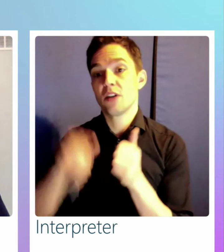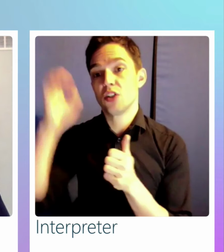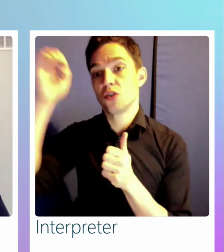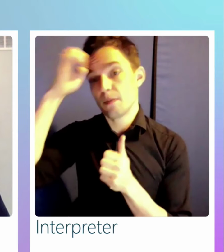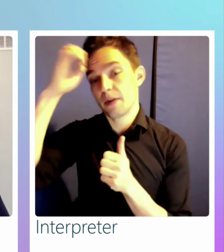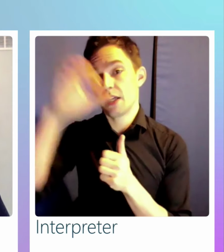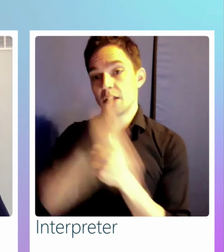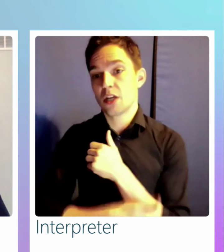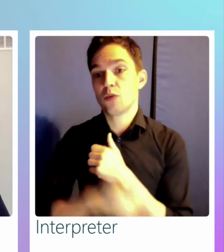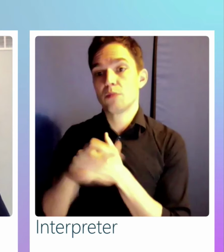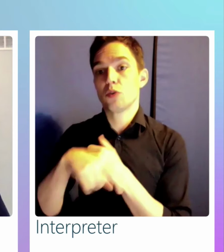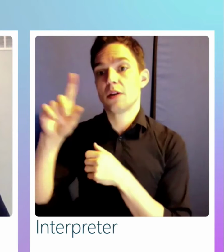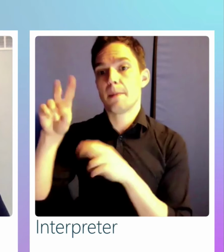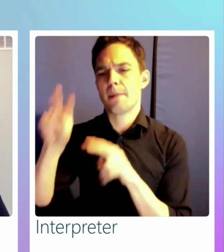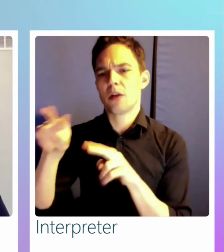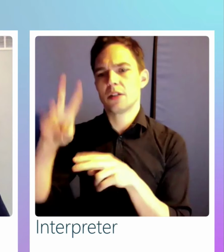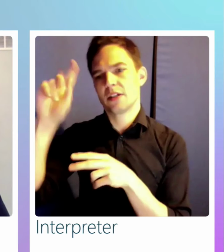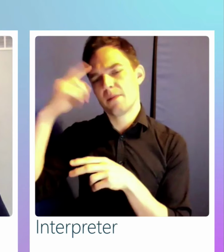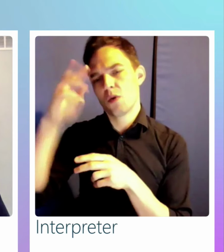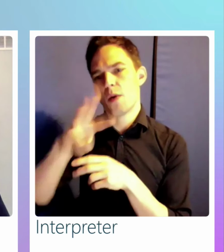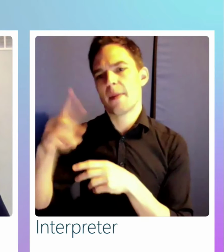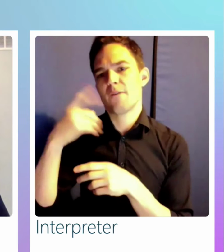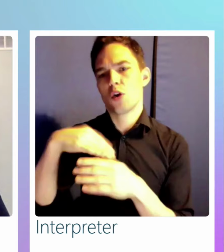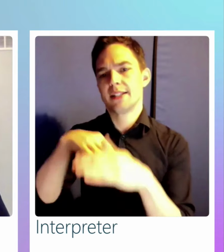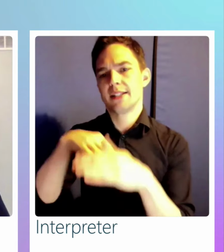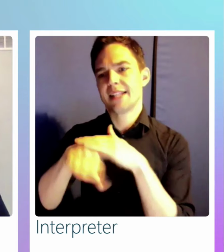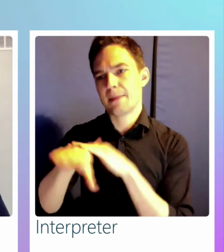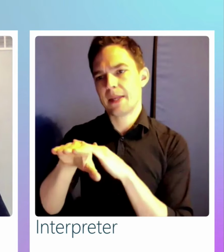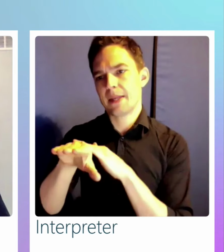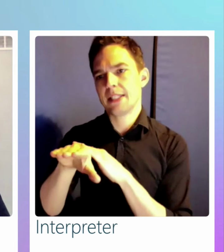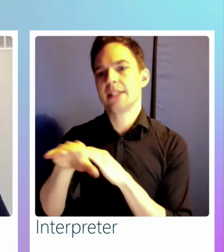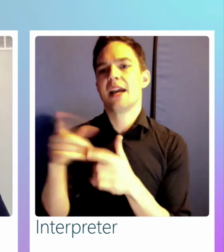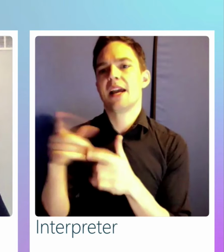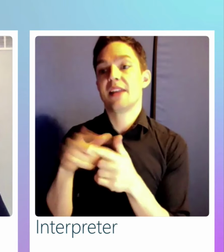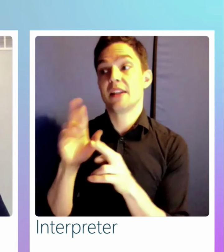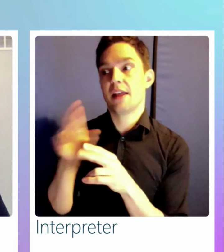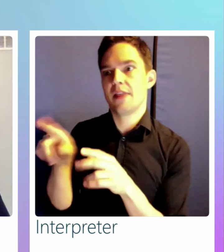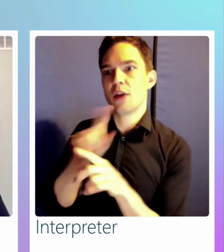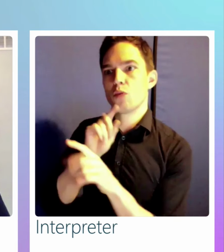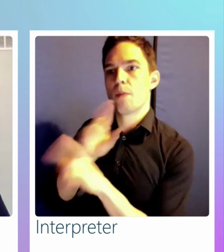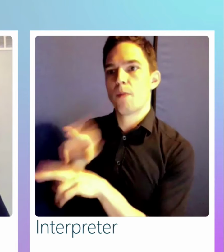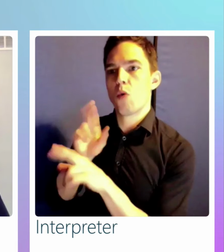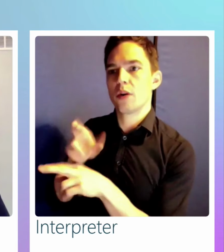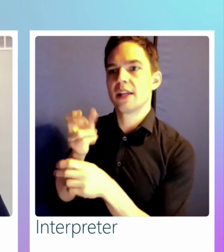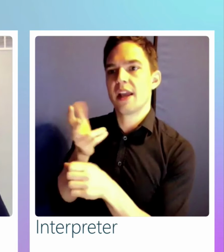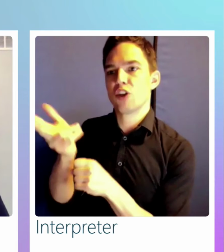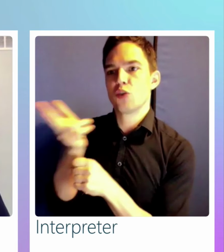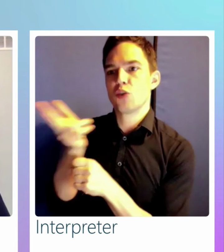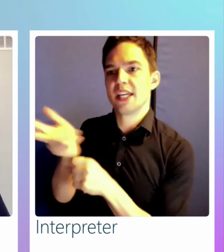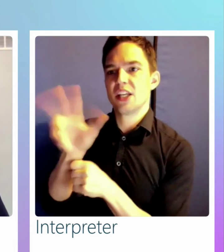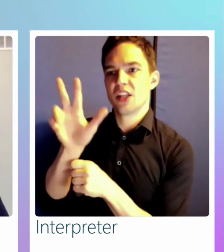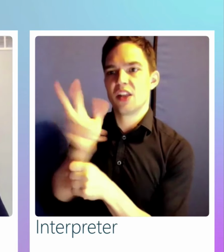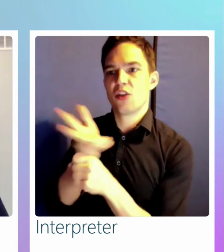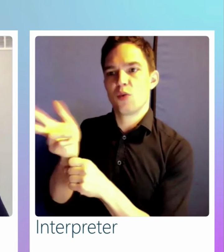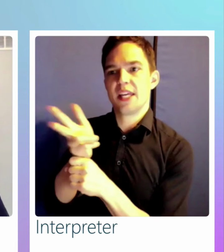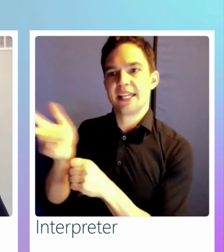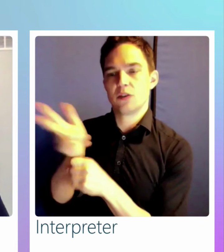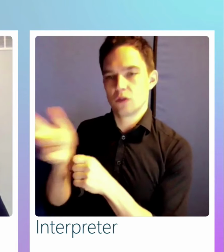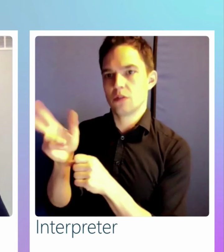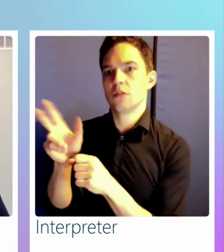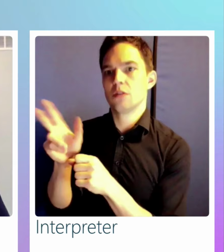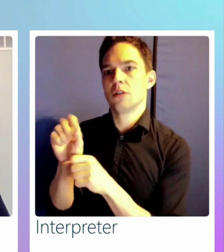to monitor its government websites for accessibility, and they're reporting every 3 years. And so it's really important that